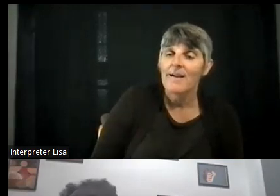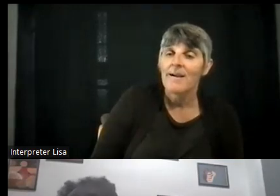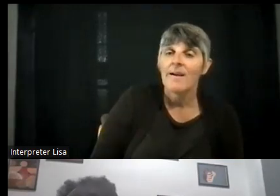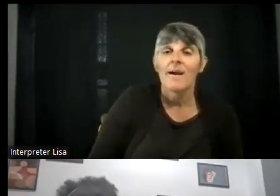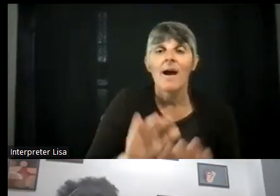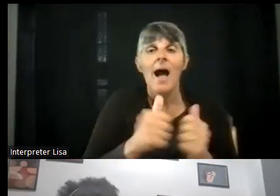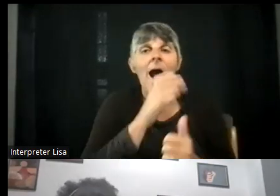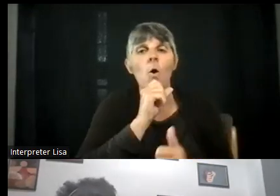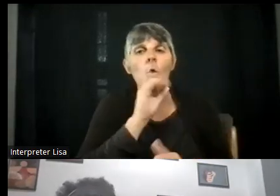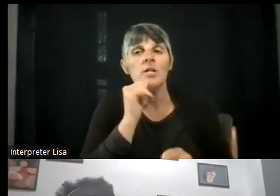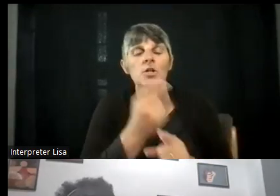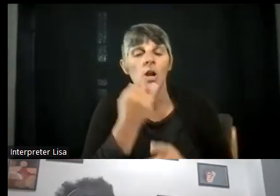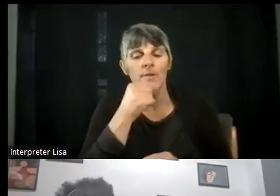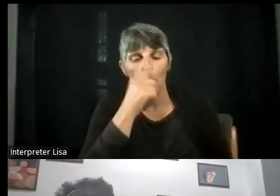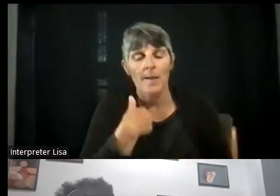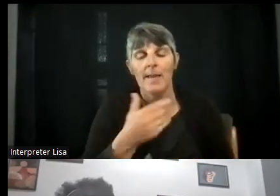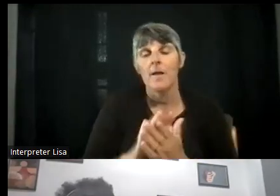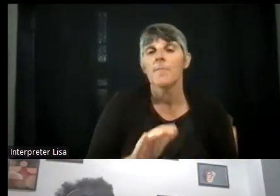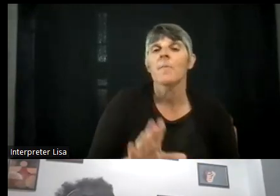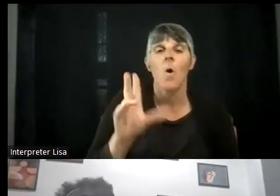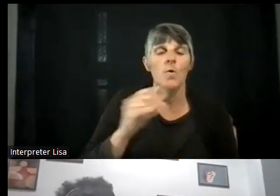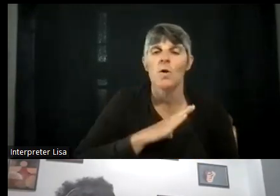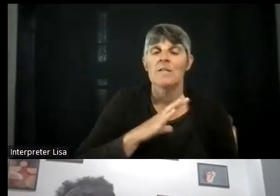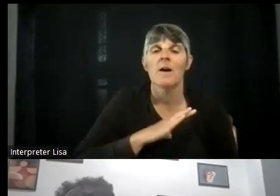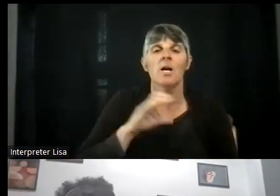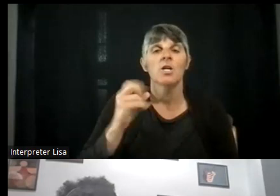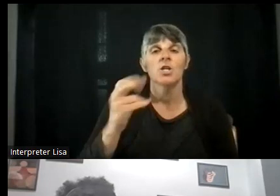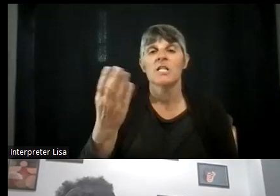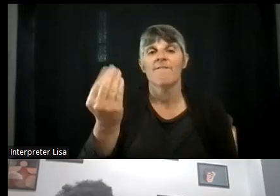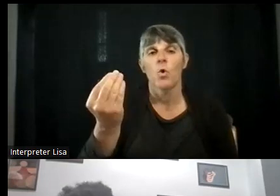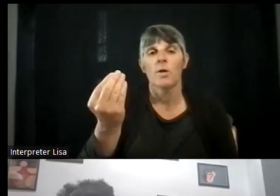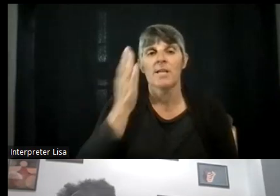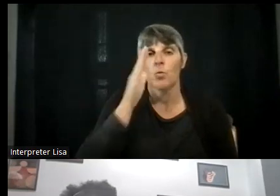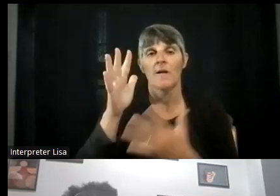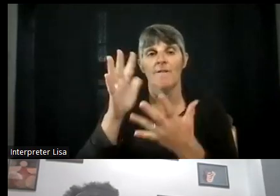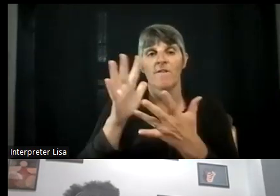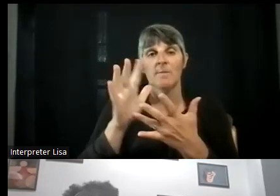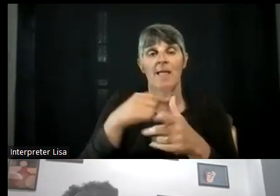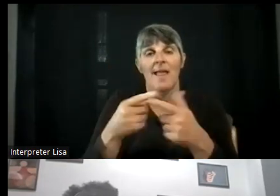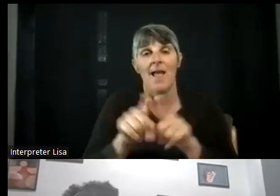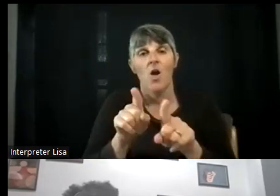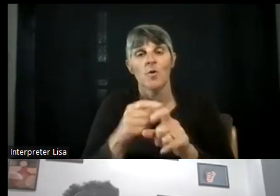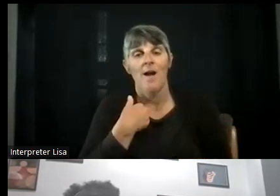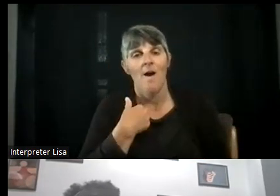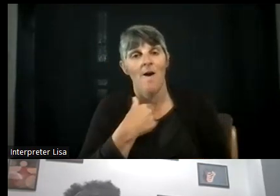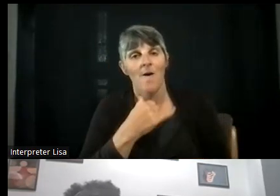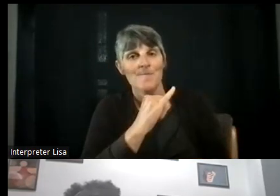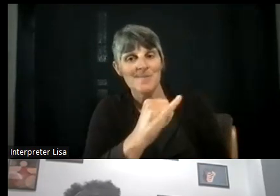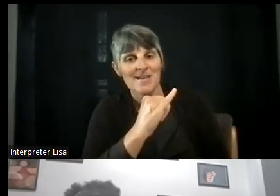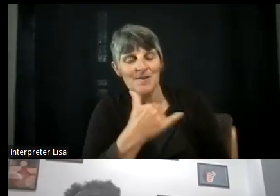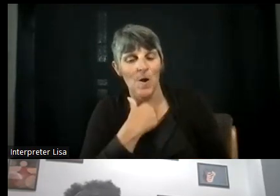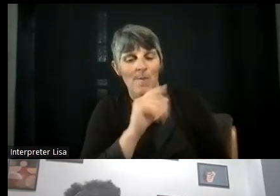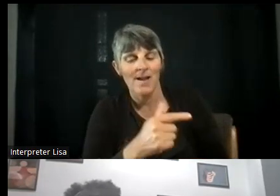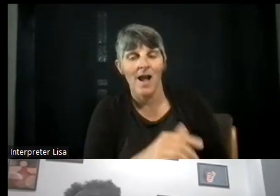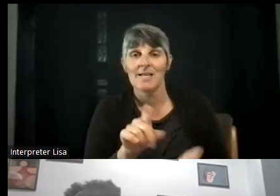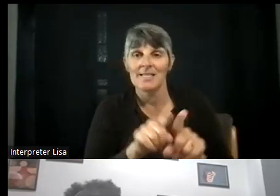How old is your daughter, if you don't mind me asking? No, that's fine. She's 14. She'll be a freshman, and then I also have Oh a my junior. God, me too. A Oh my junior. God. Okay,